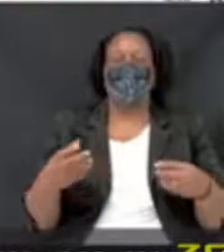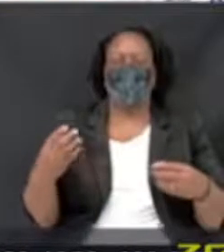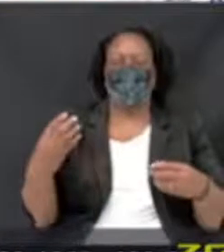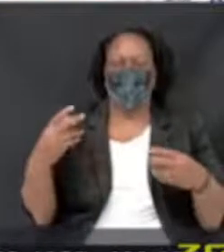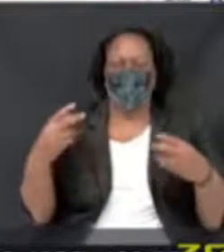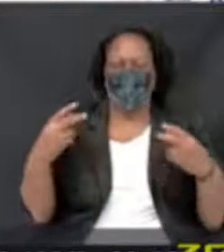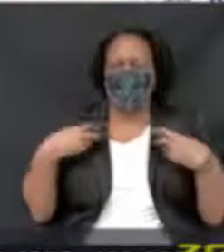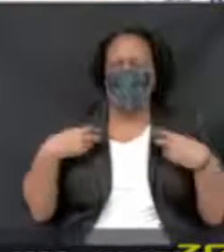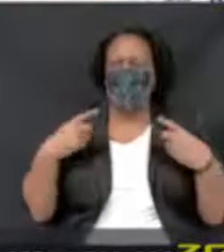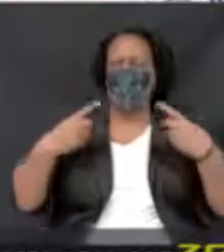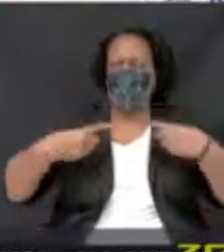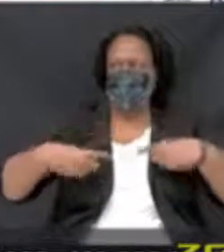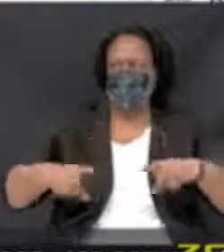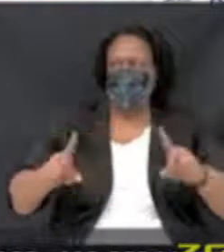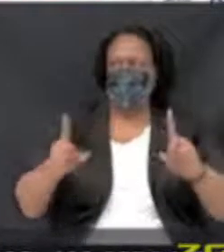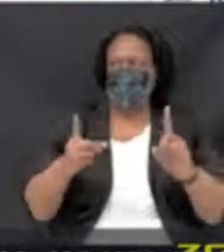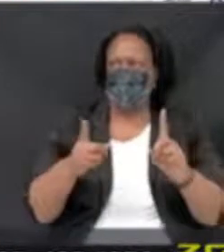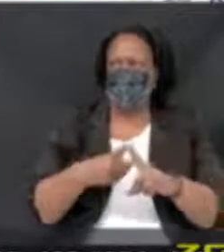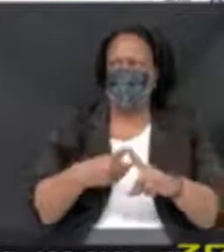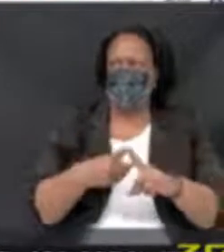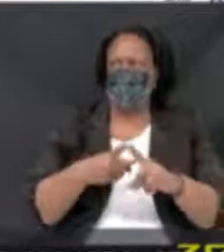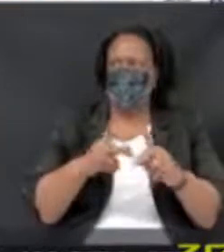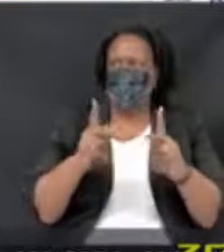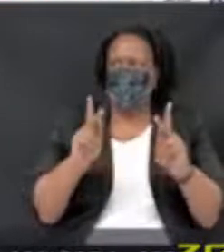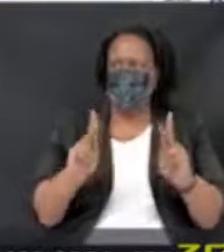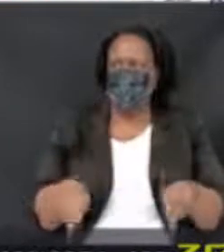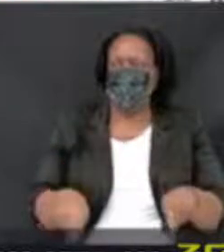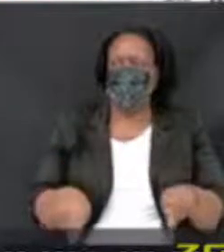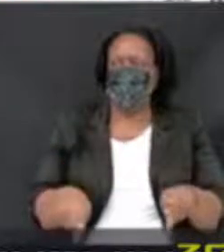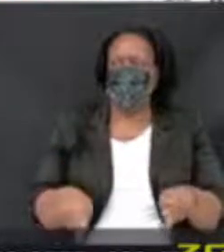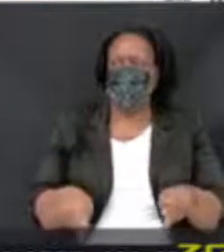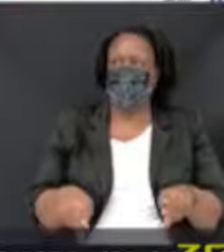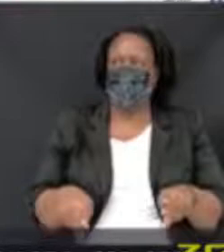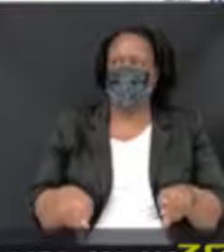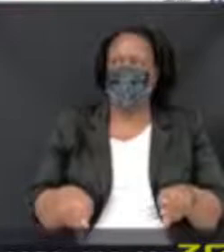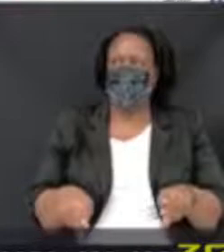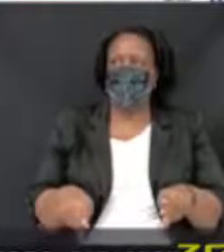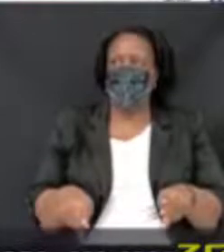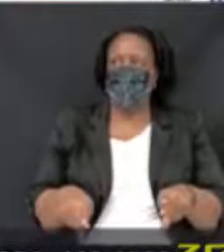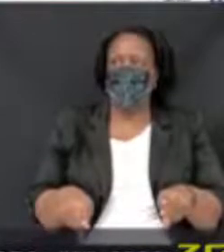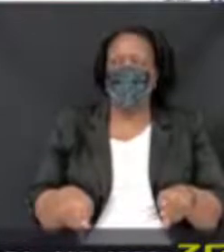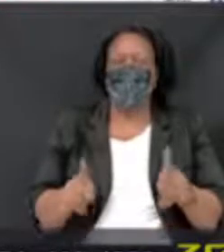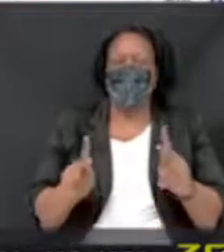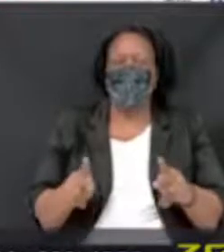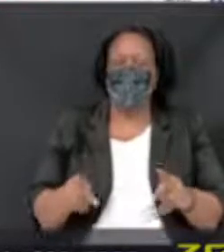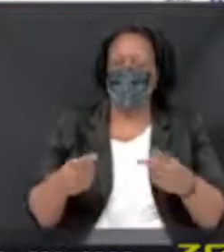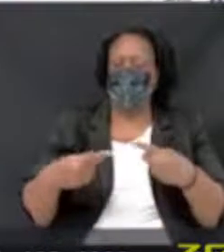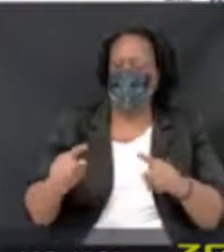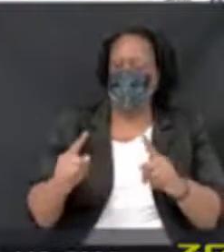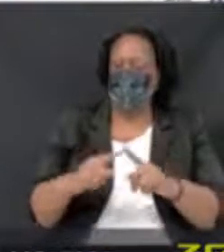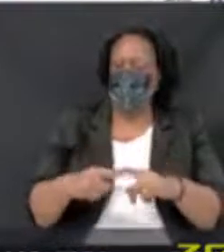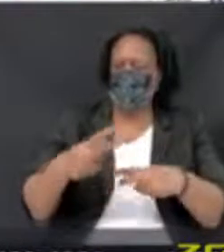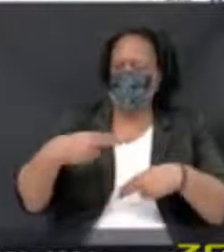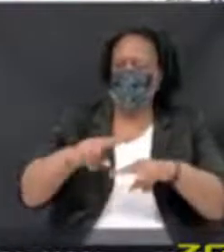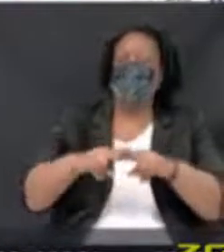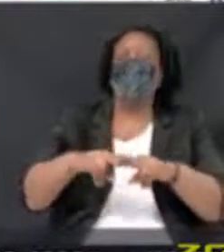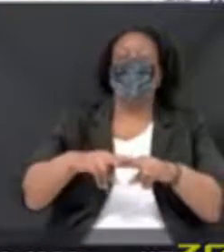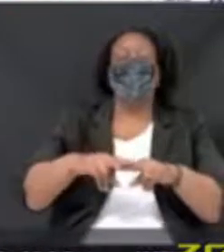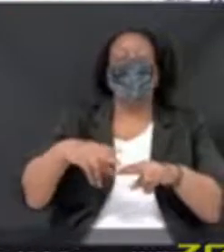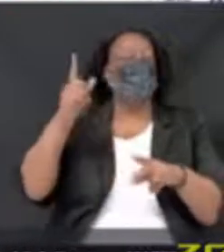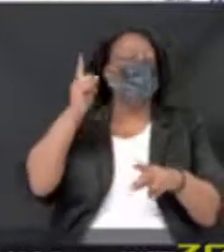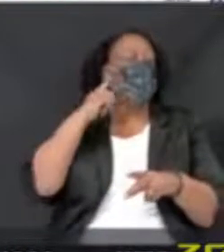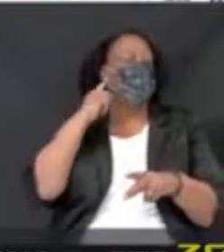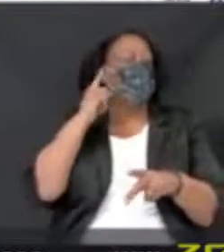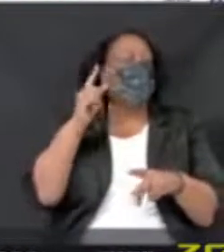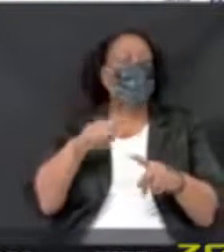before, and I have not seen hundreds or thousands of persons present at those tents before